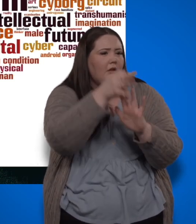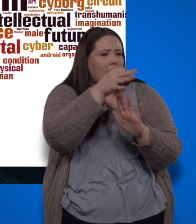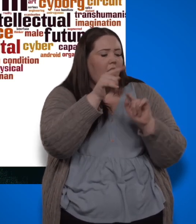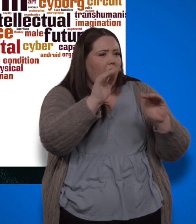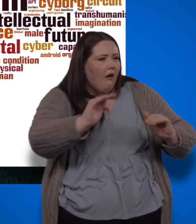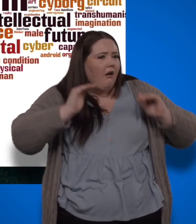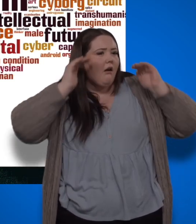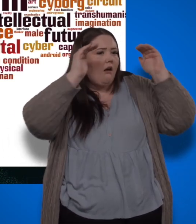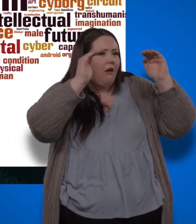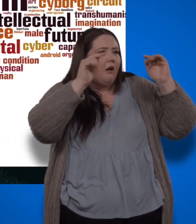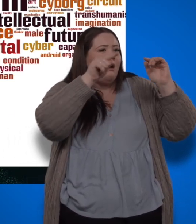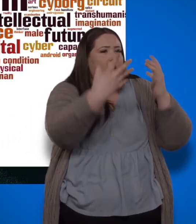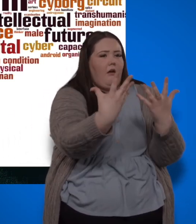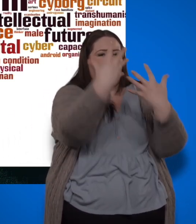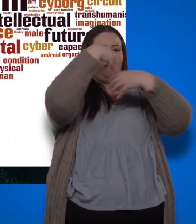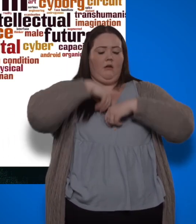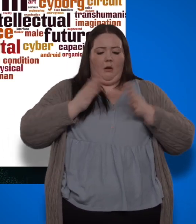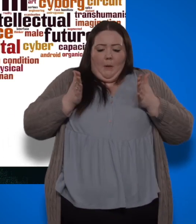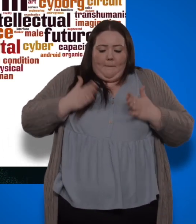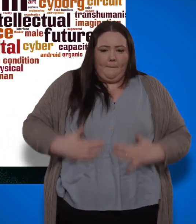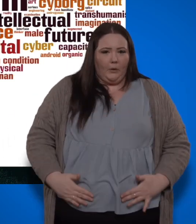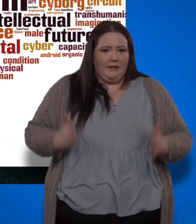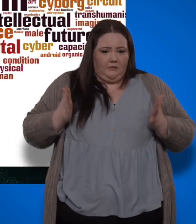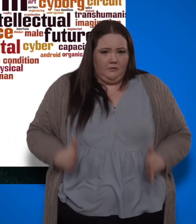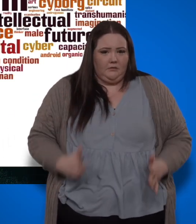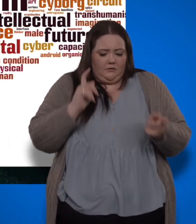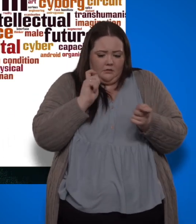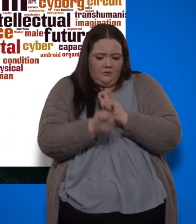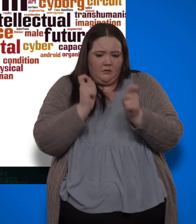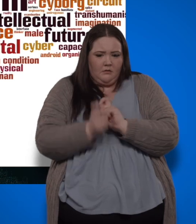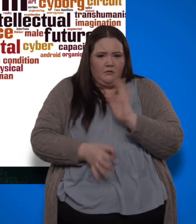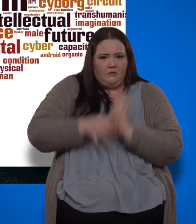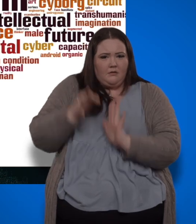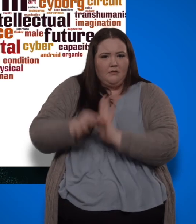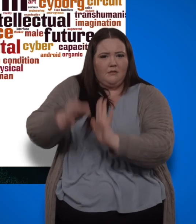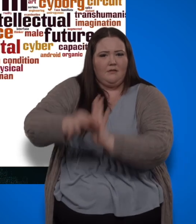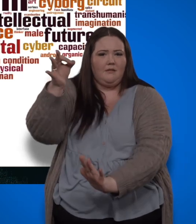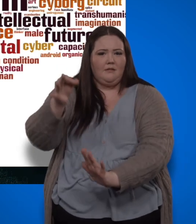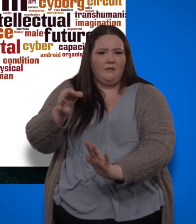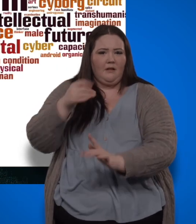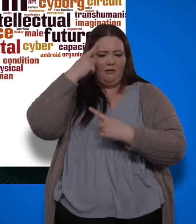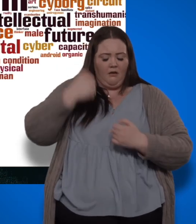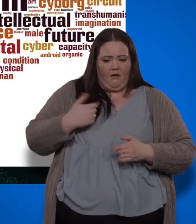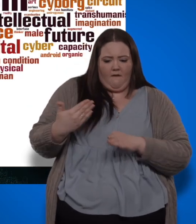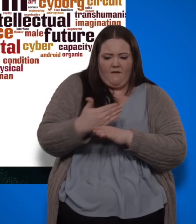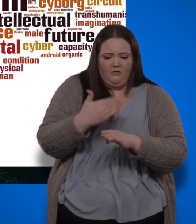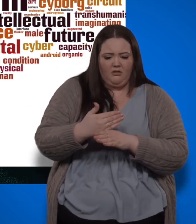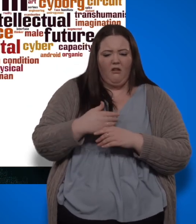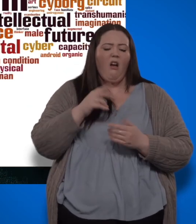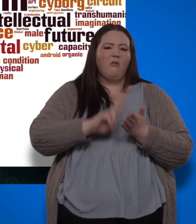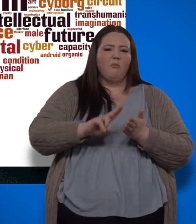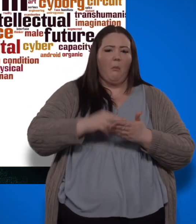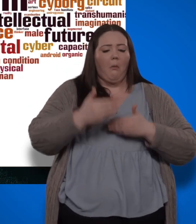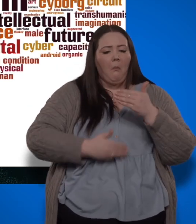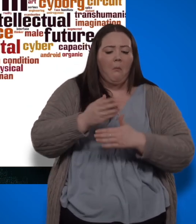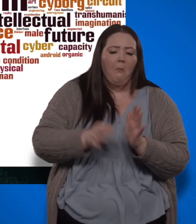to change our bodies, to enhance and change our bodies and our functional capacities in